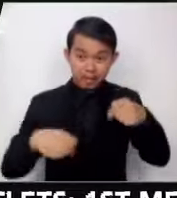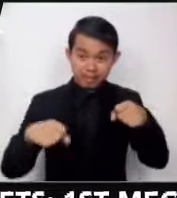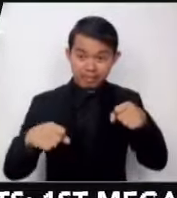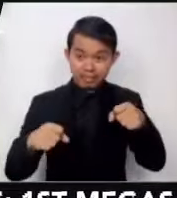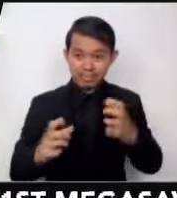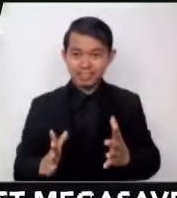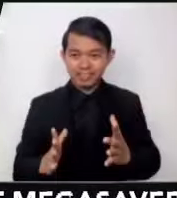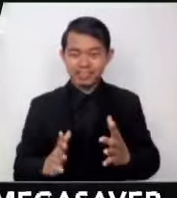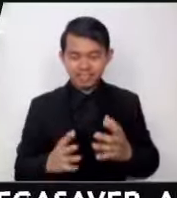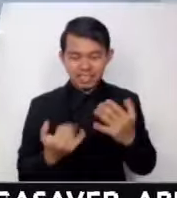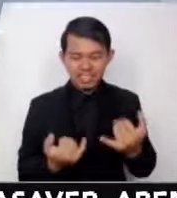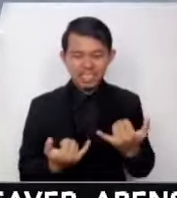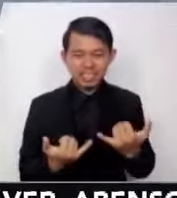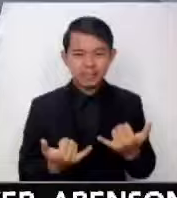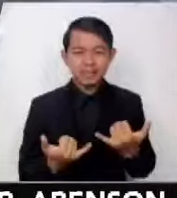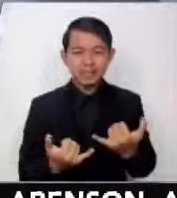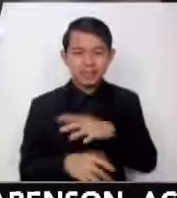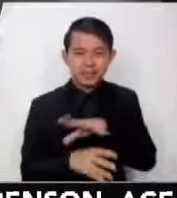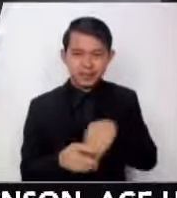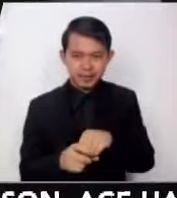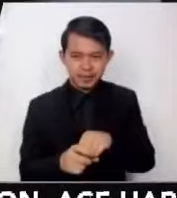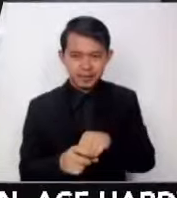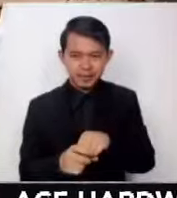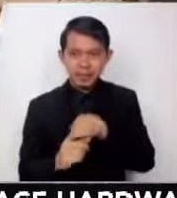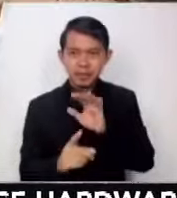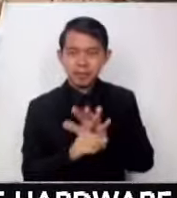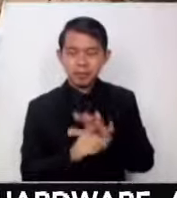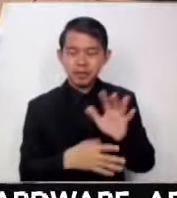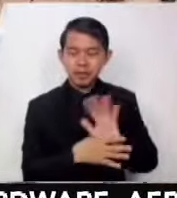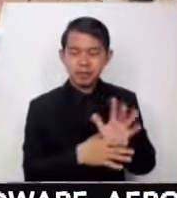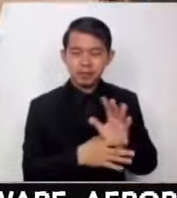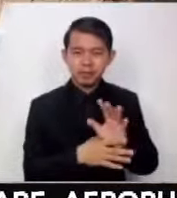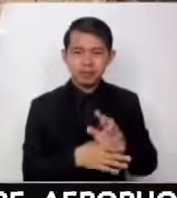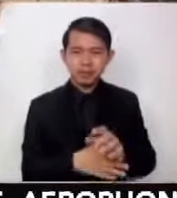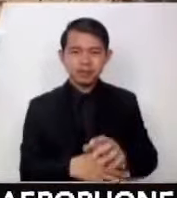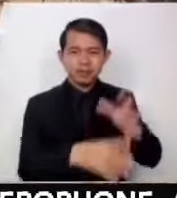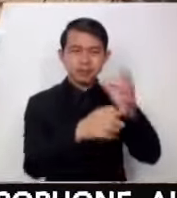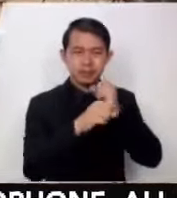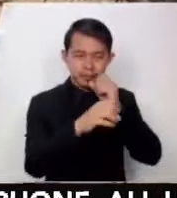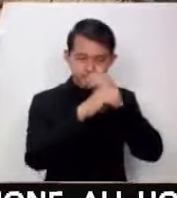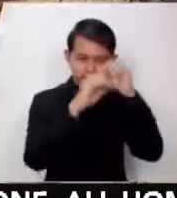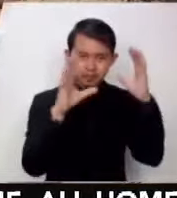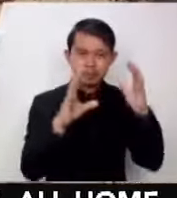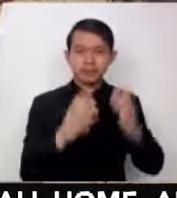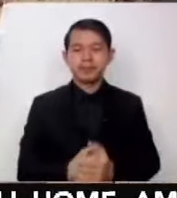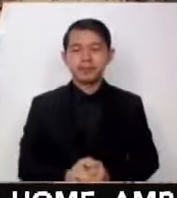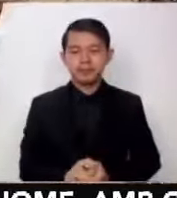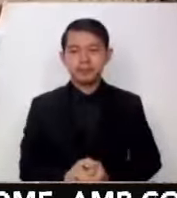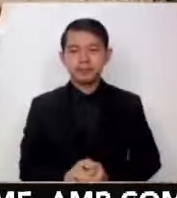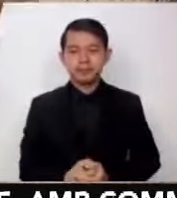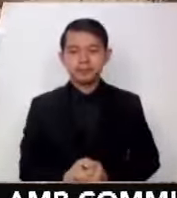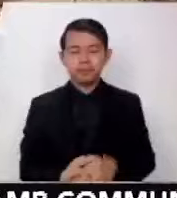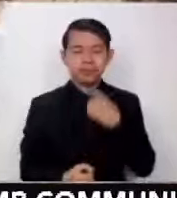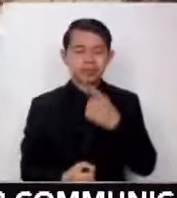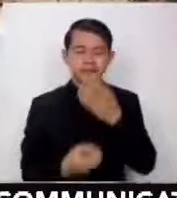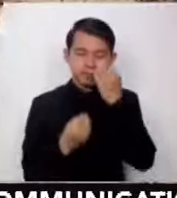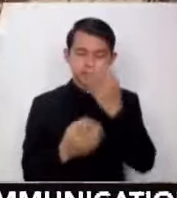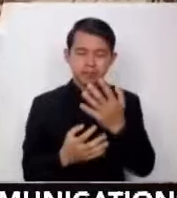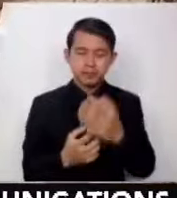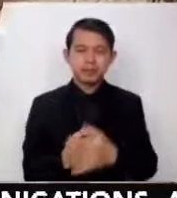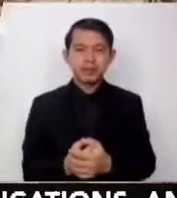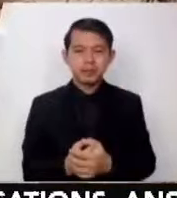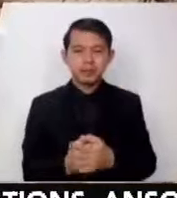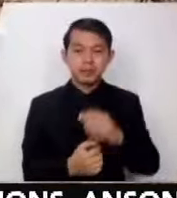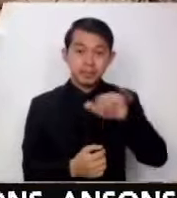napapanood ngayon sa hit afternoon prime series na Abot Kamay na Pangarap. Chika ni Ji-soo sa inyong kumare, looking forward